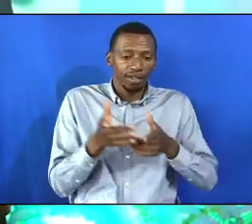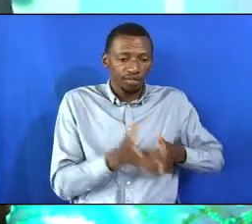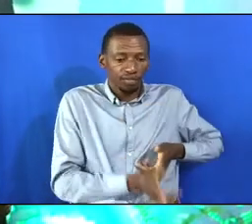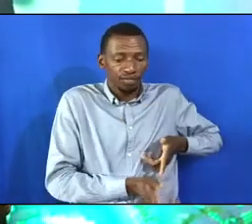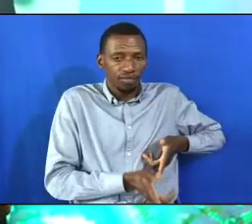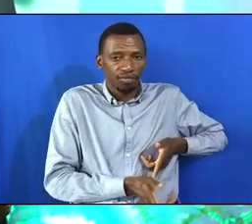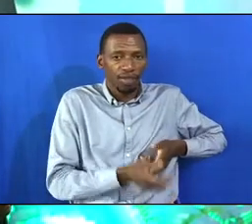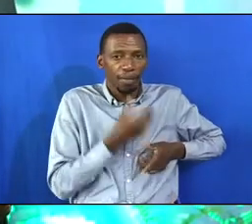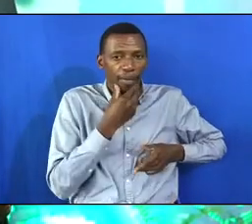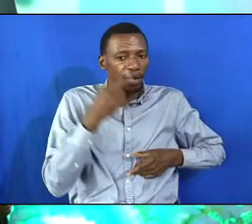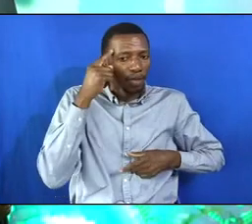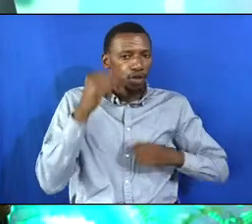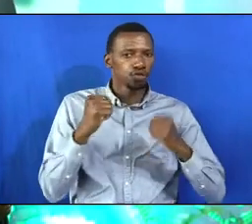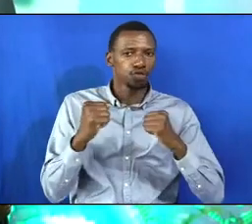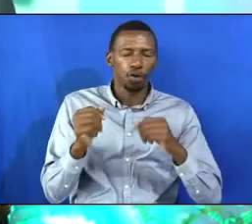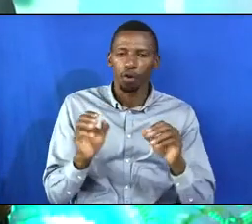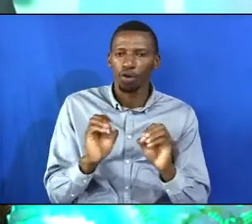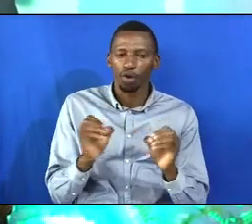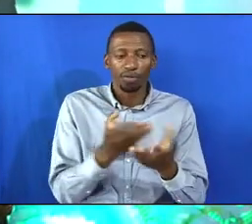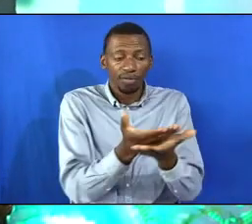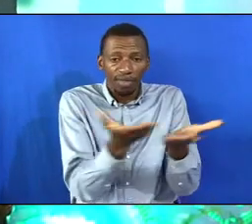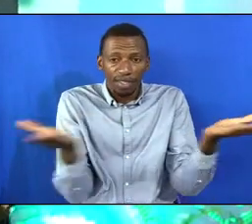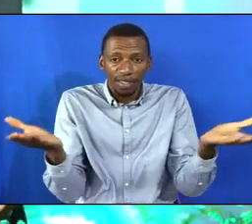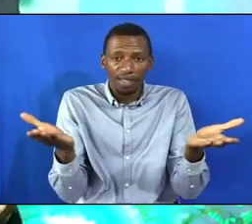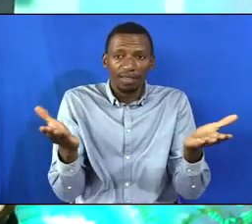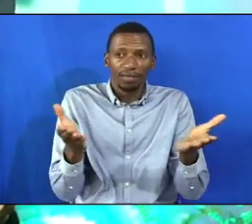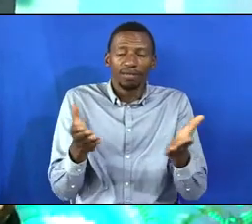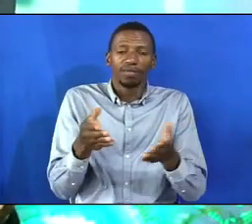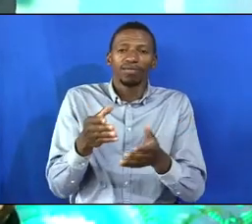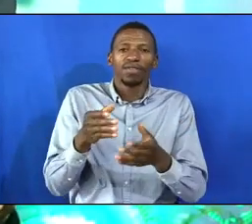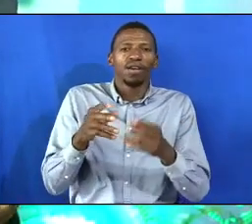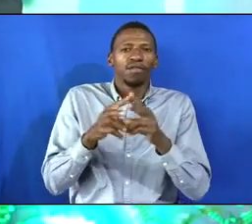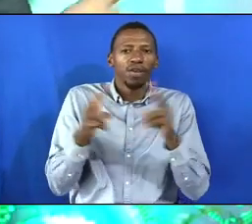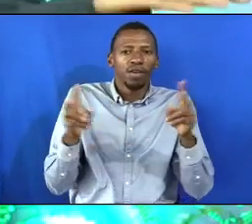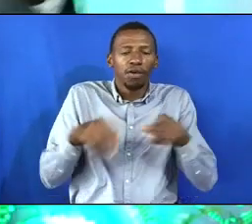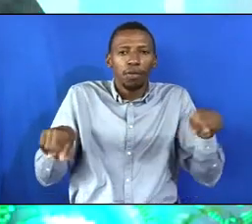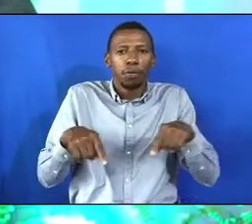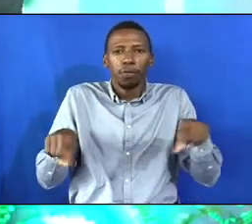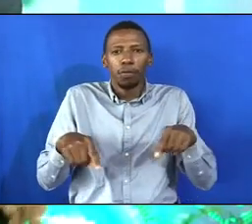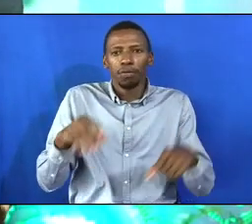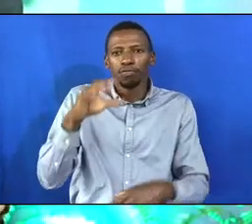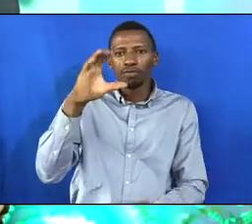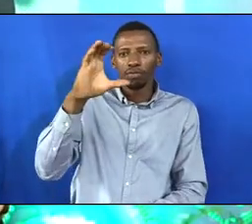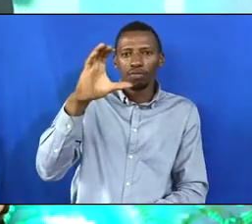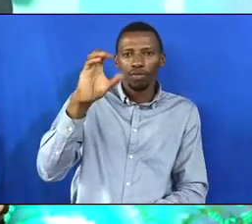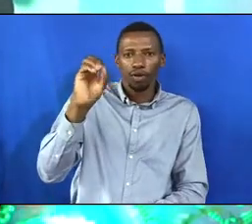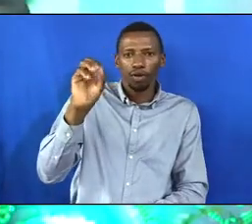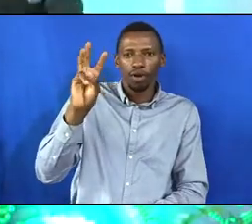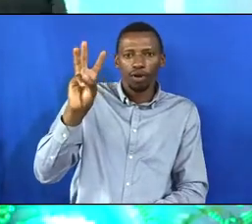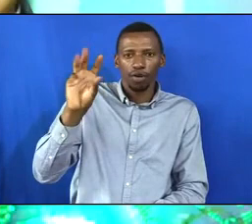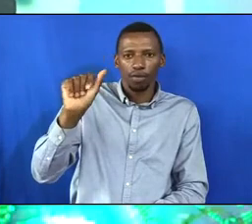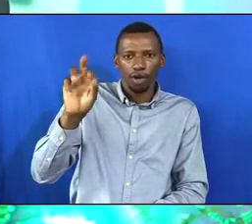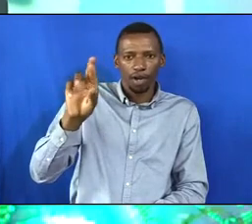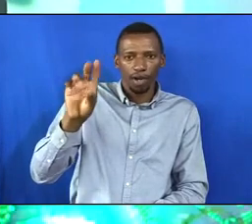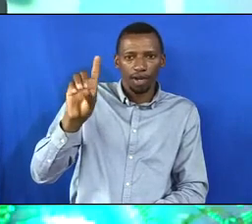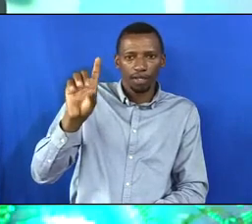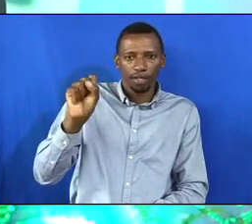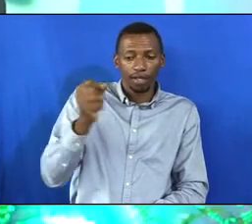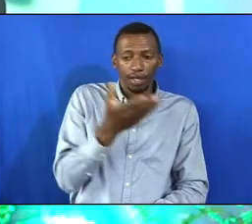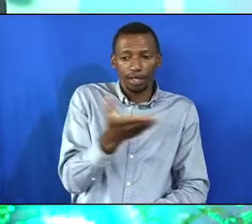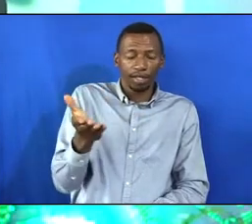for courage. These are some of the greatest cowards we have in the world, these trousers you are seeing here. So they went